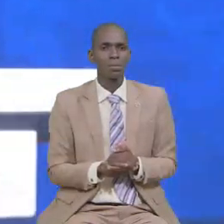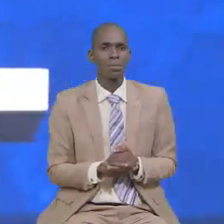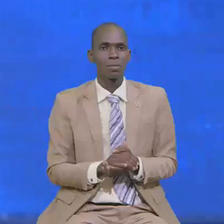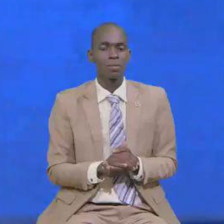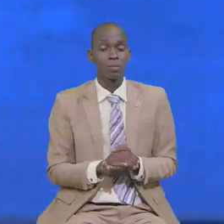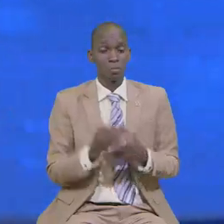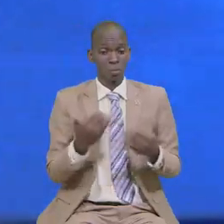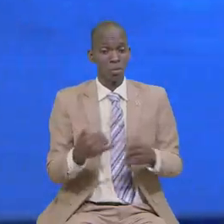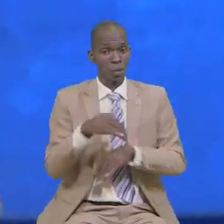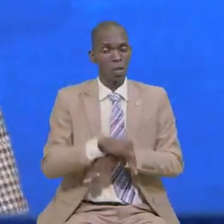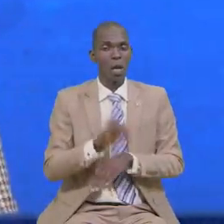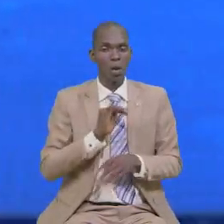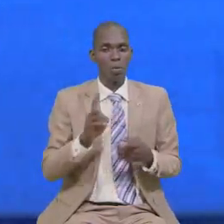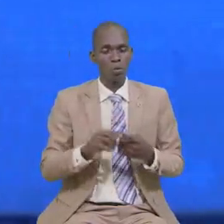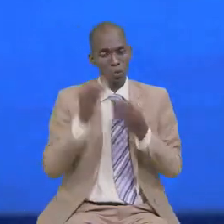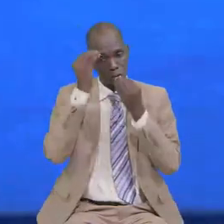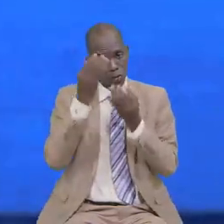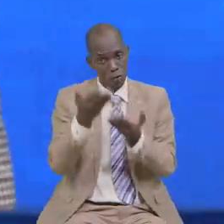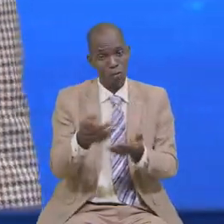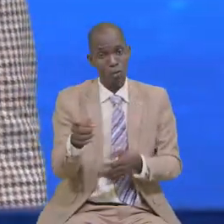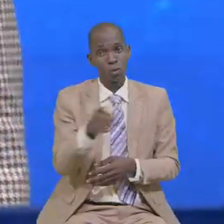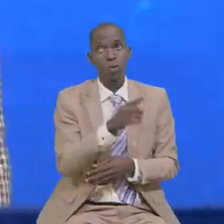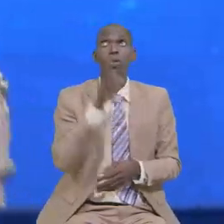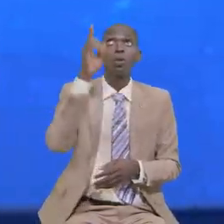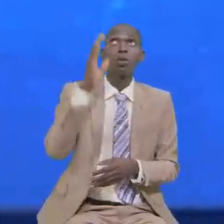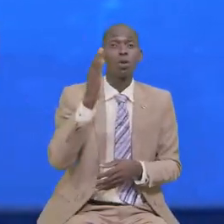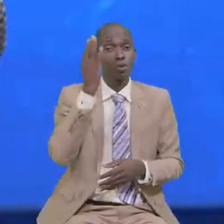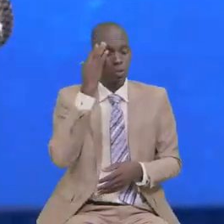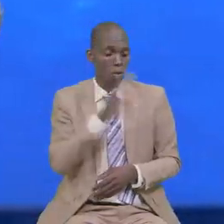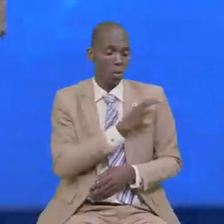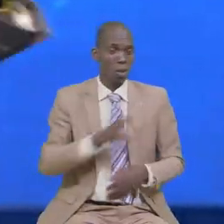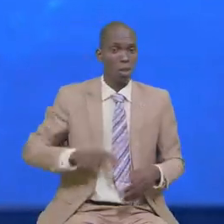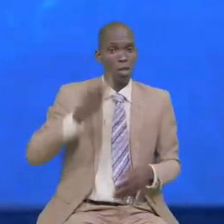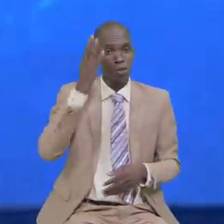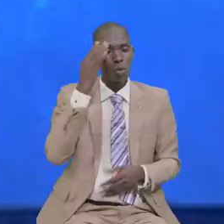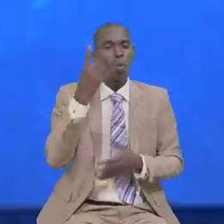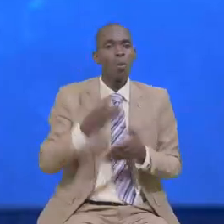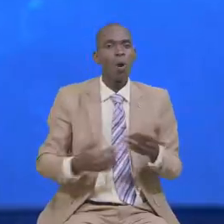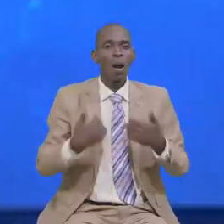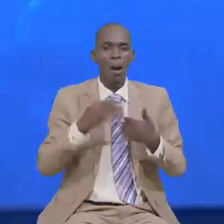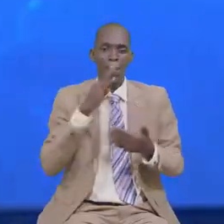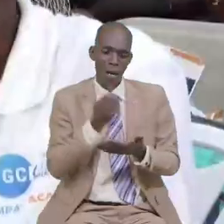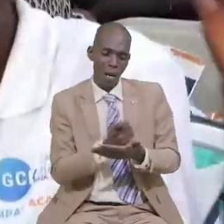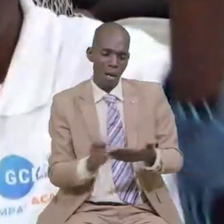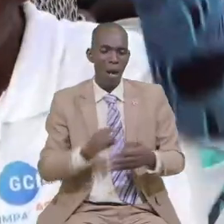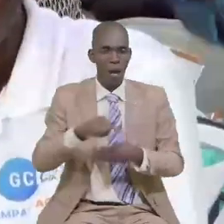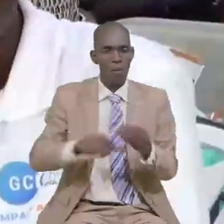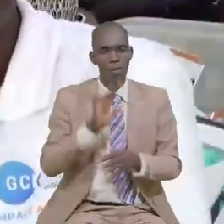Tonight I want to inform you, God knows, Christ knows what has been written concerning your life.